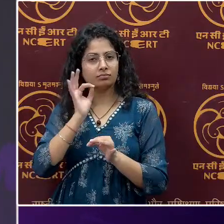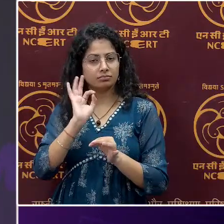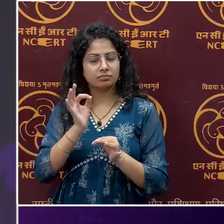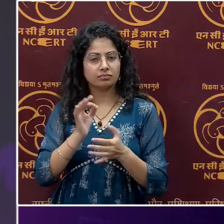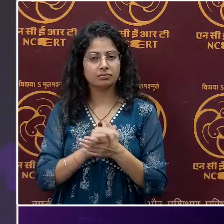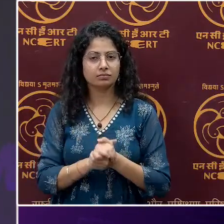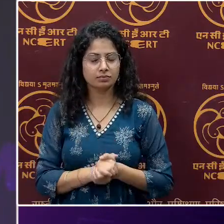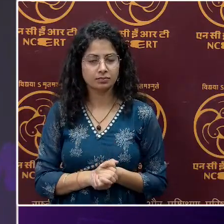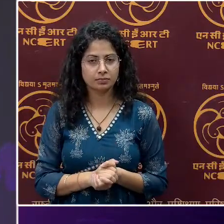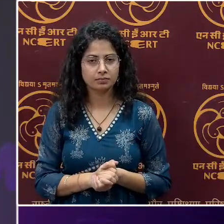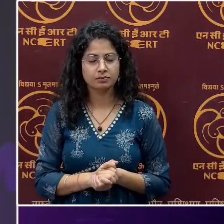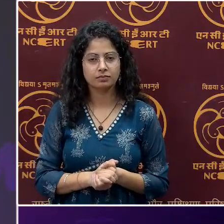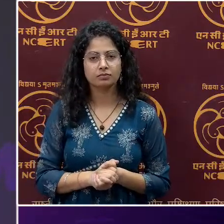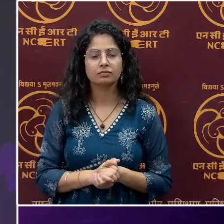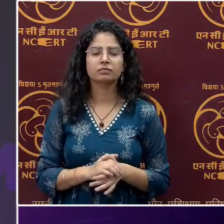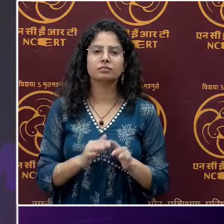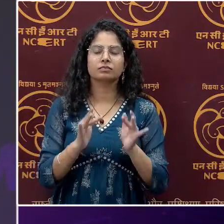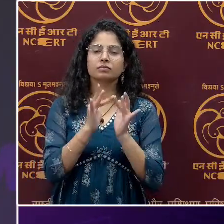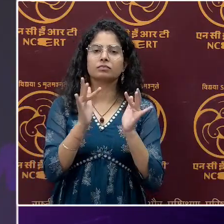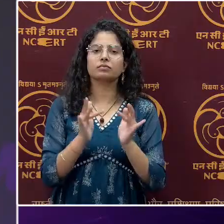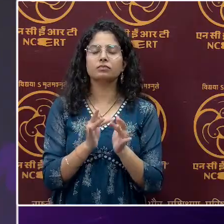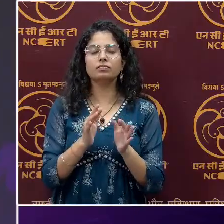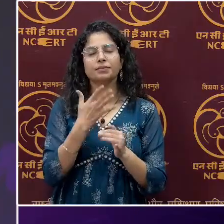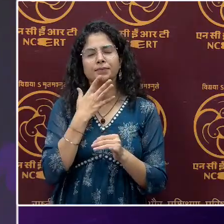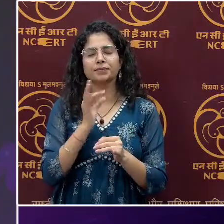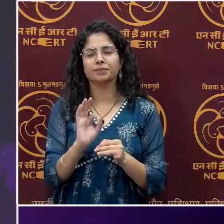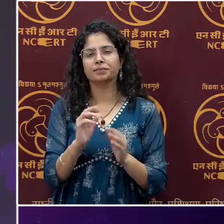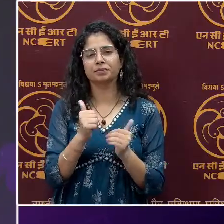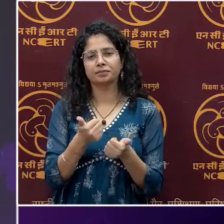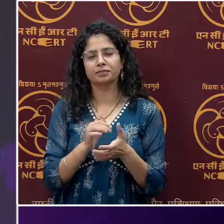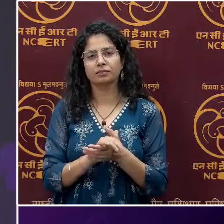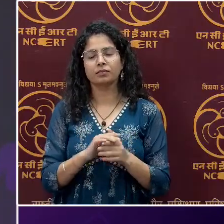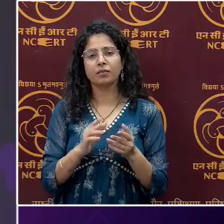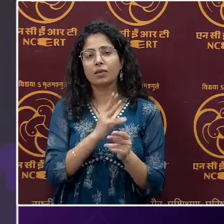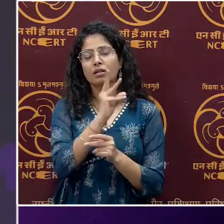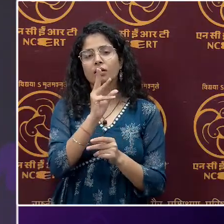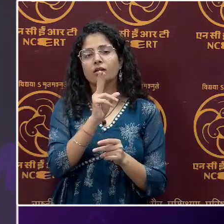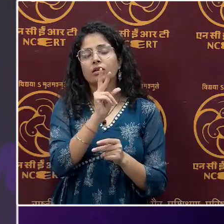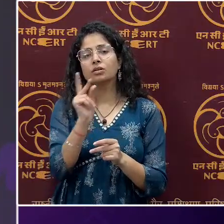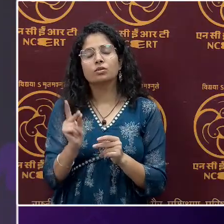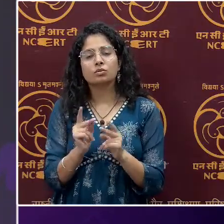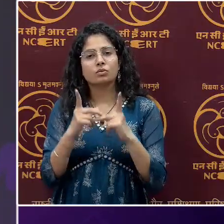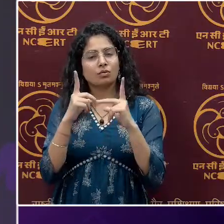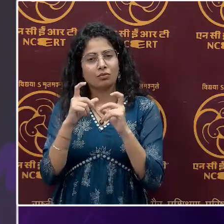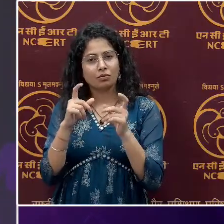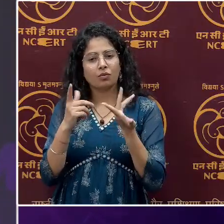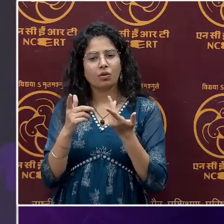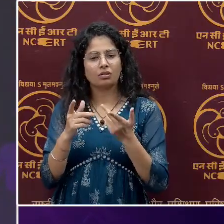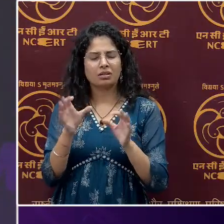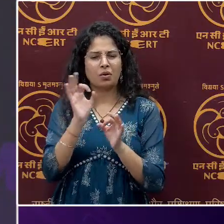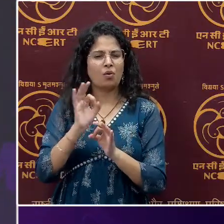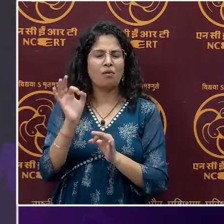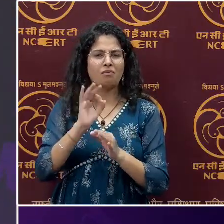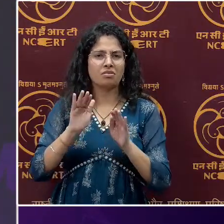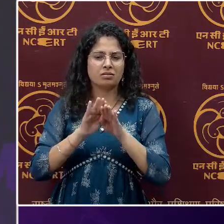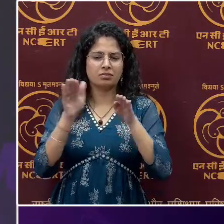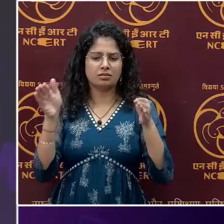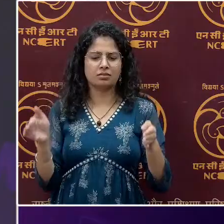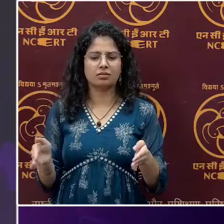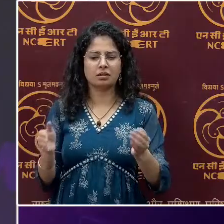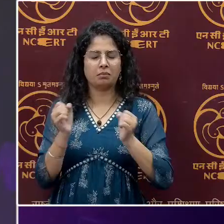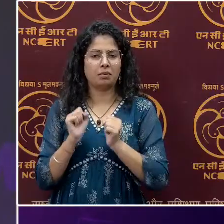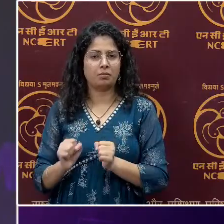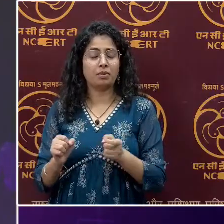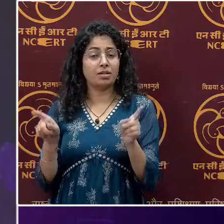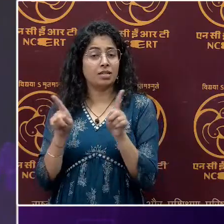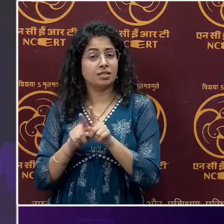Yes. And having her online classes. Yeah, very true, ma'am. And in another picture I can show her sitting at some office table, having the same coffee mug and the